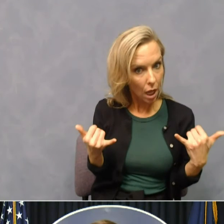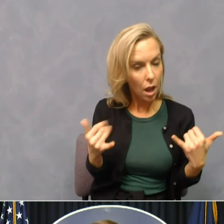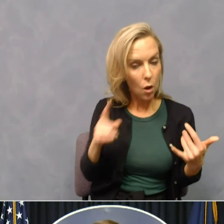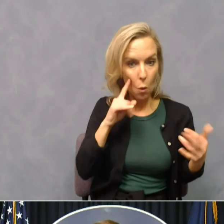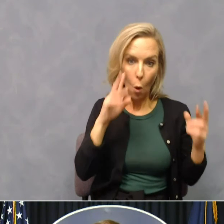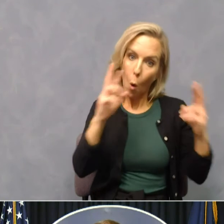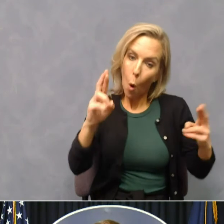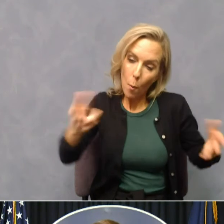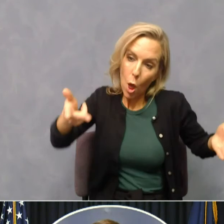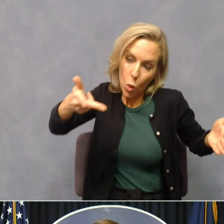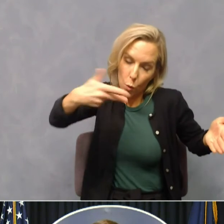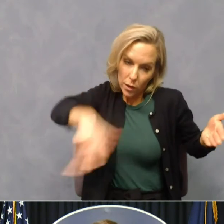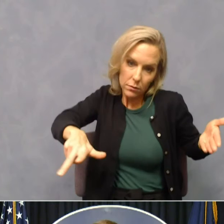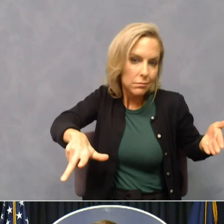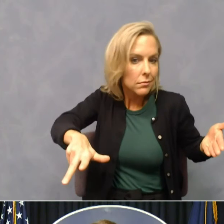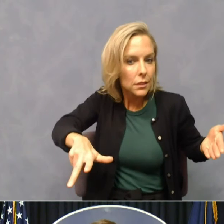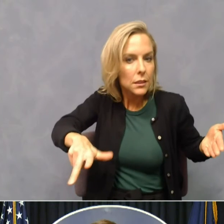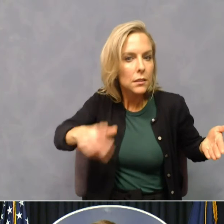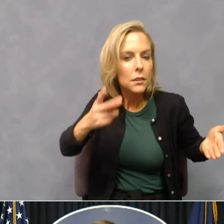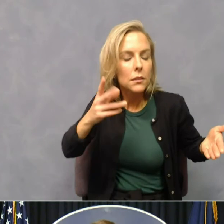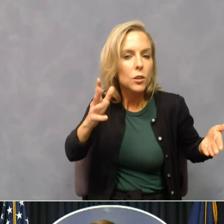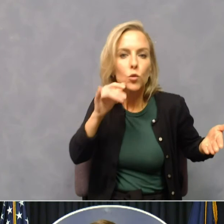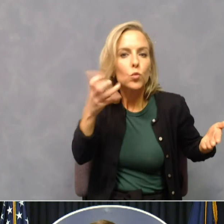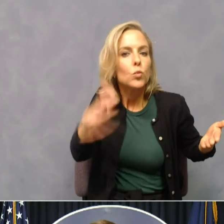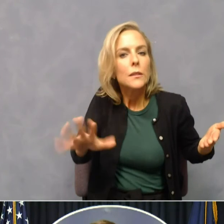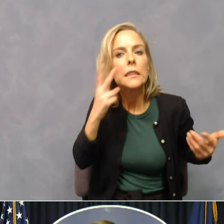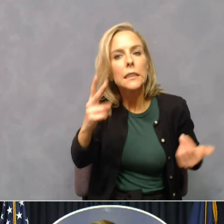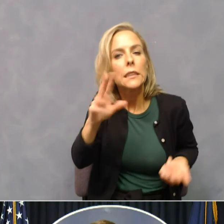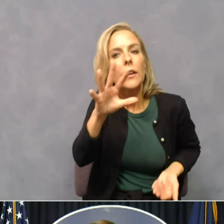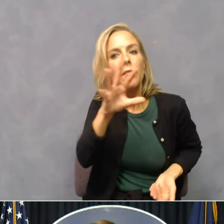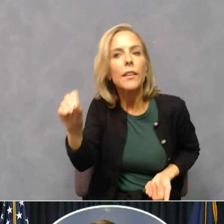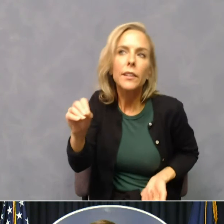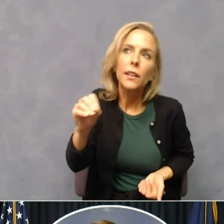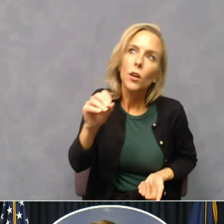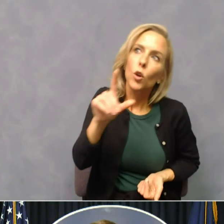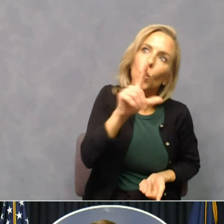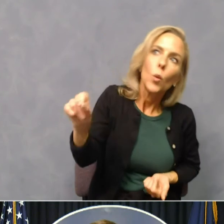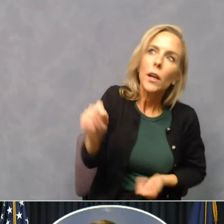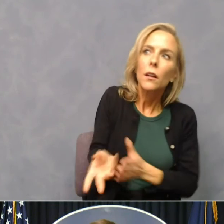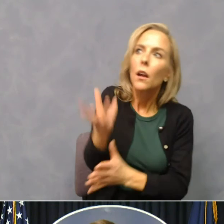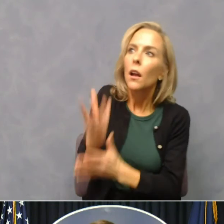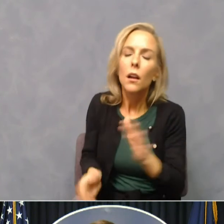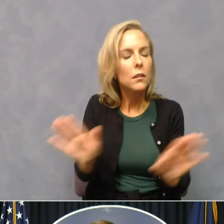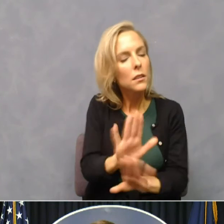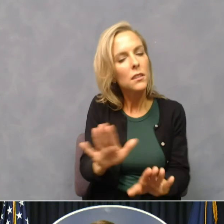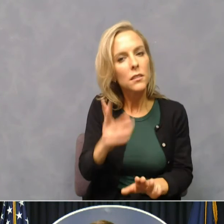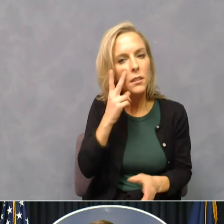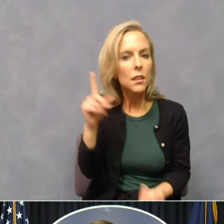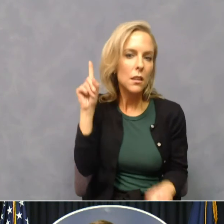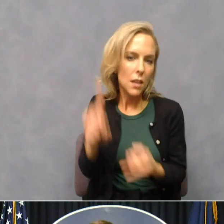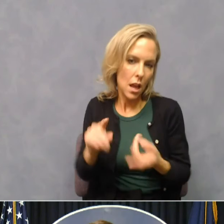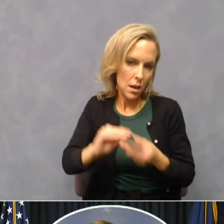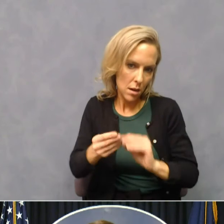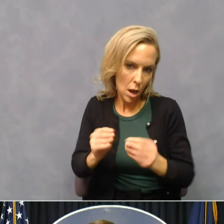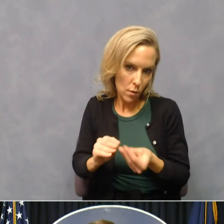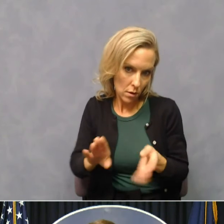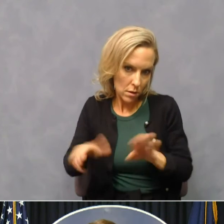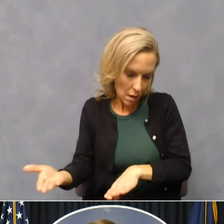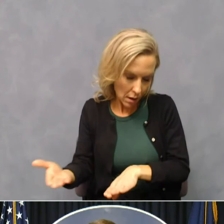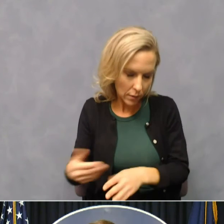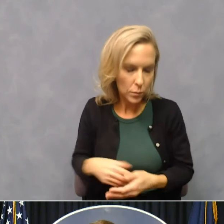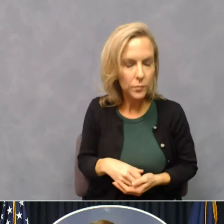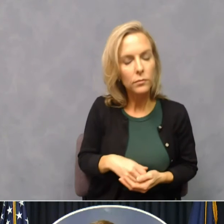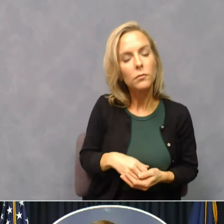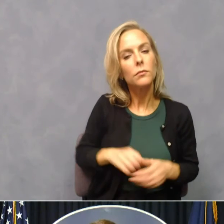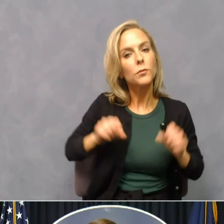now, we're not seeing 50 or 20 deaths. Hopefully, we're seeing a few less. Now, our ability to hang